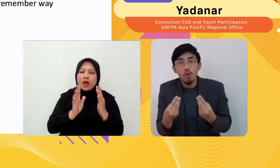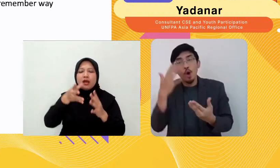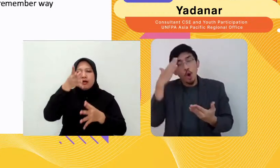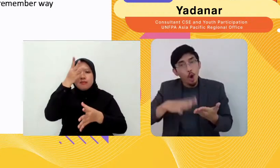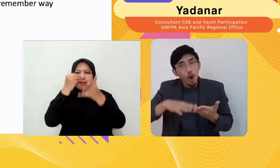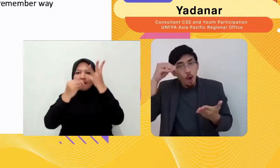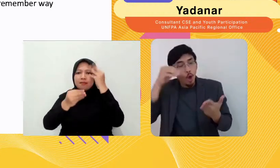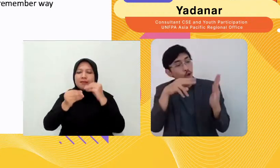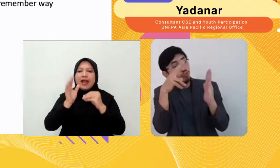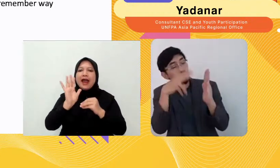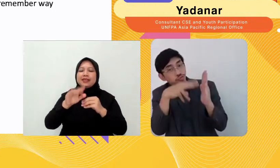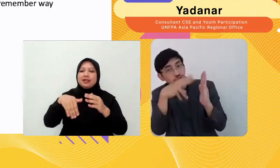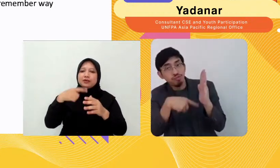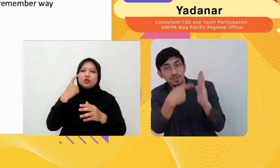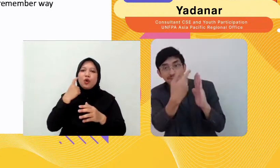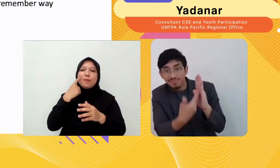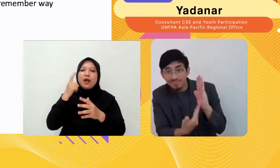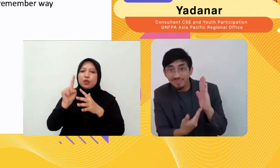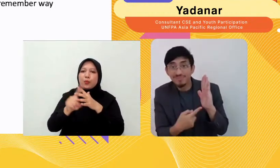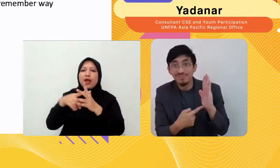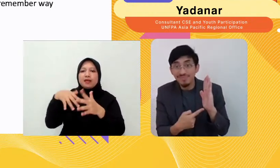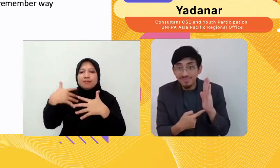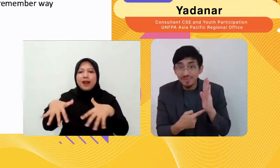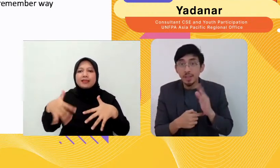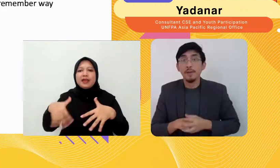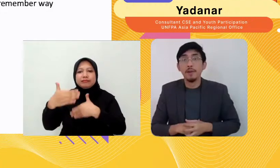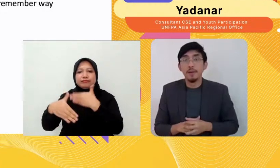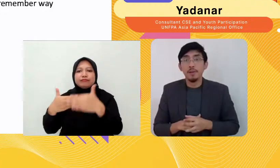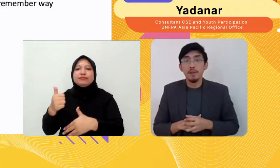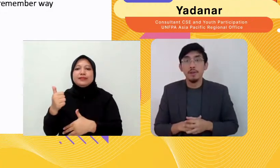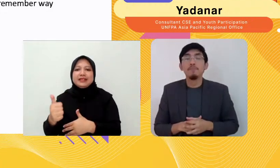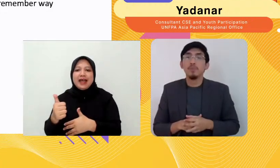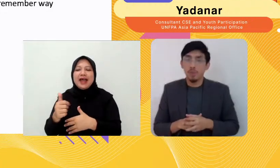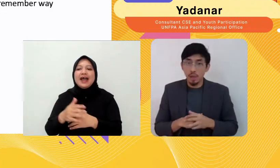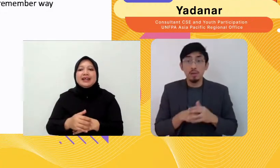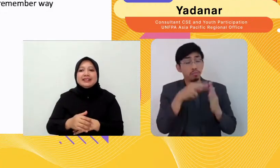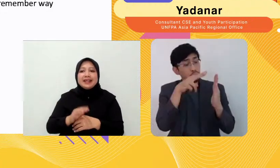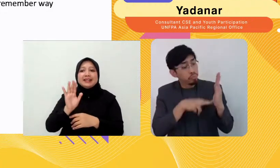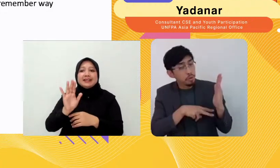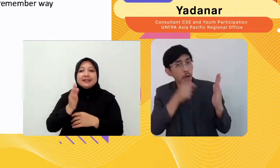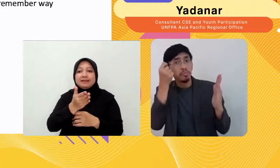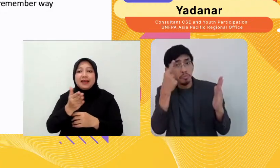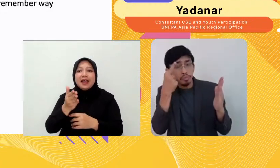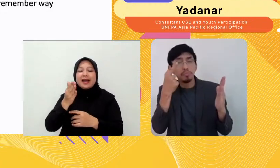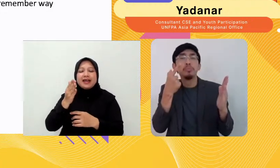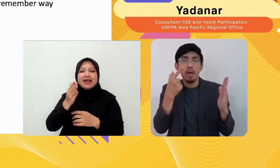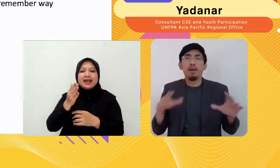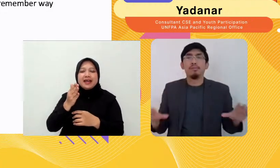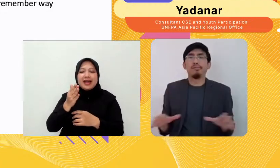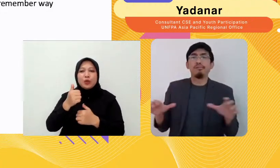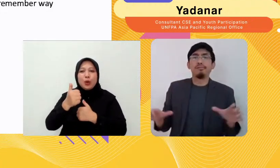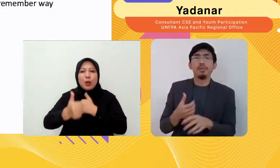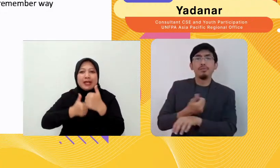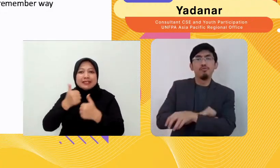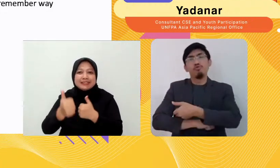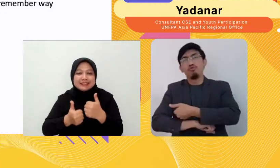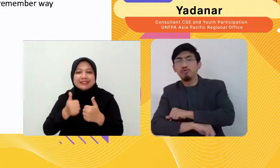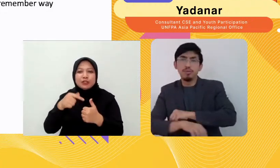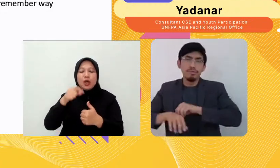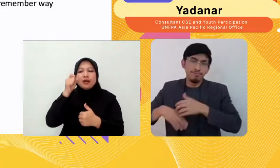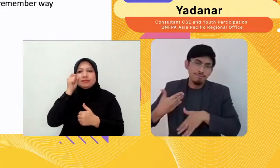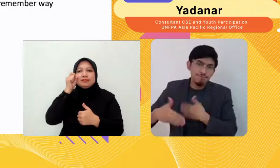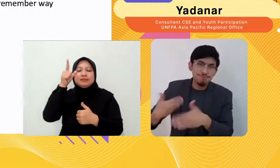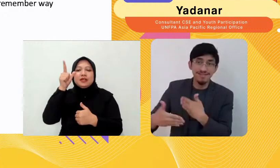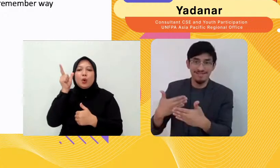one thing we have to be aware and be careful is call to action should also consider the contextual